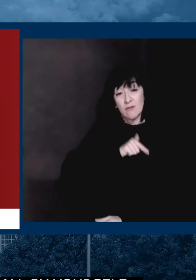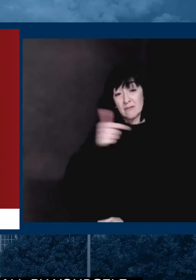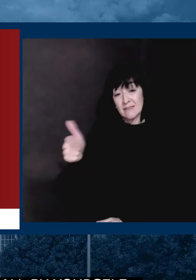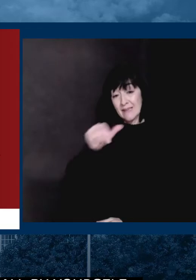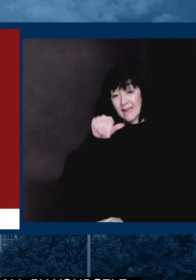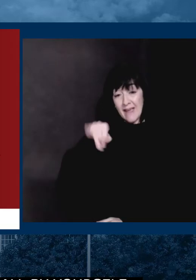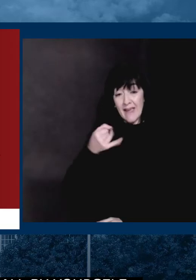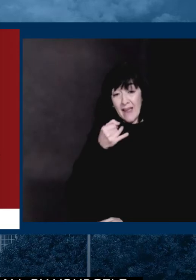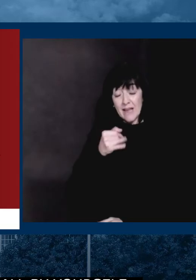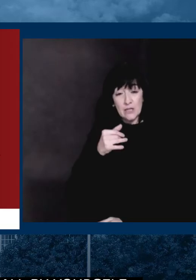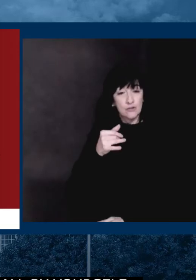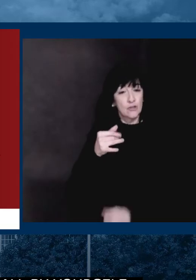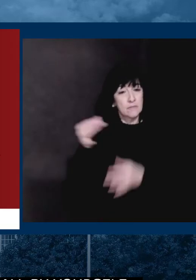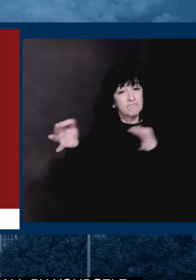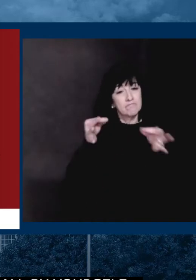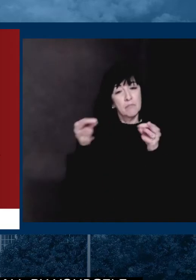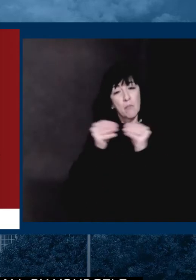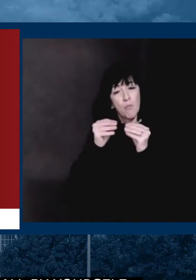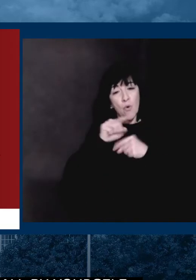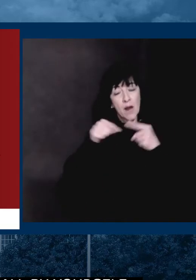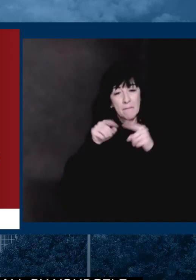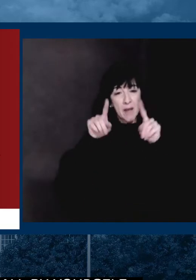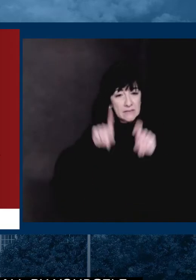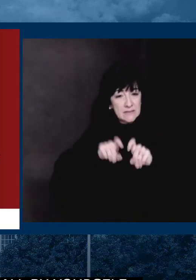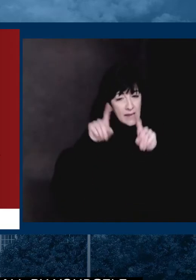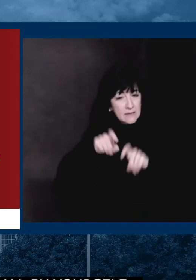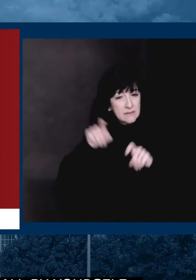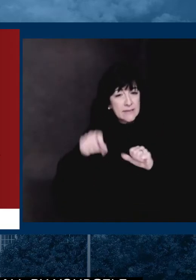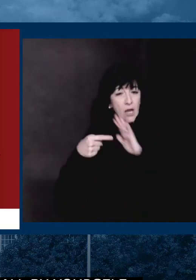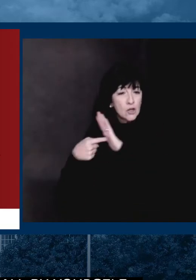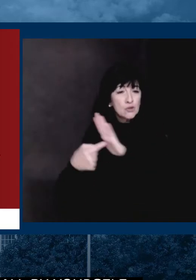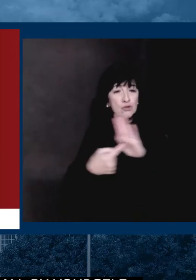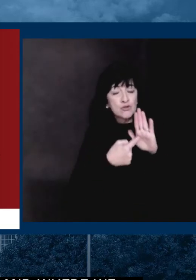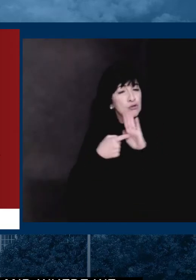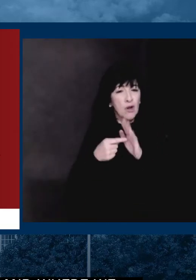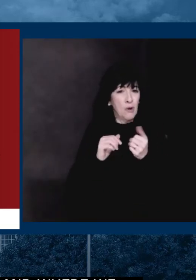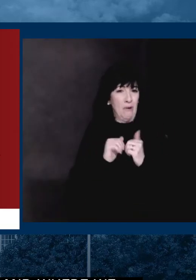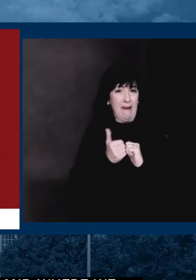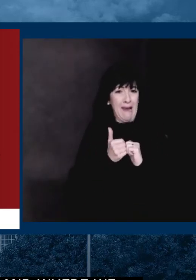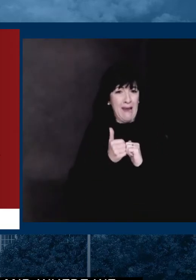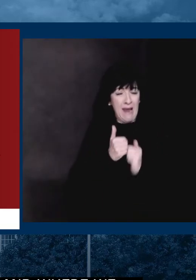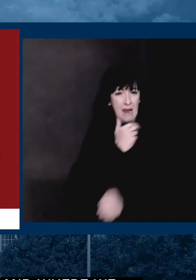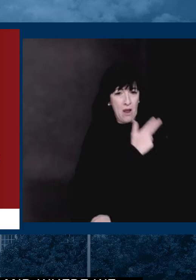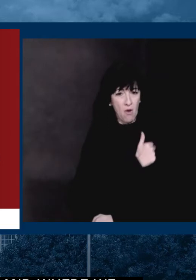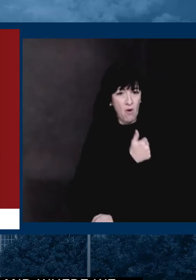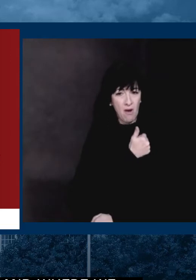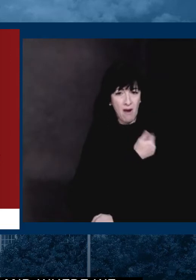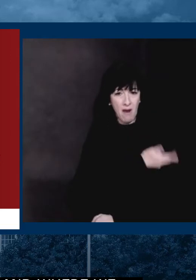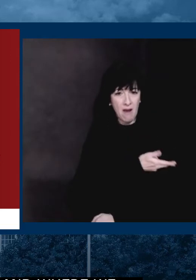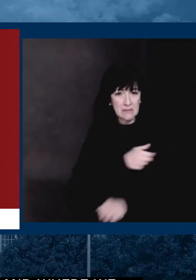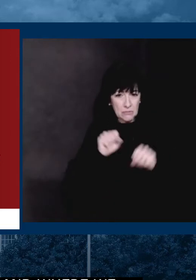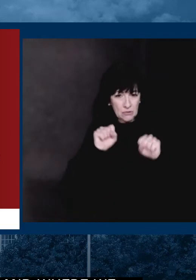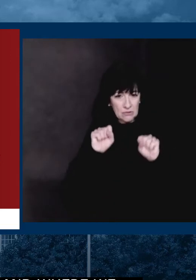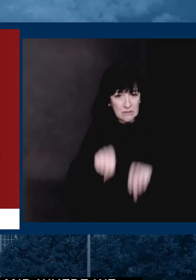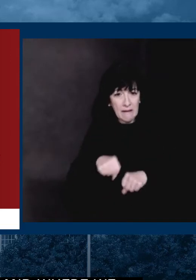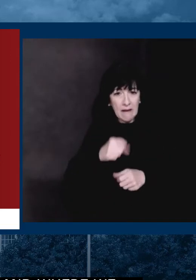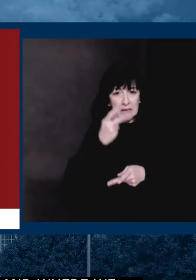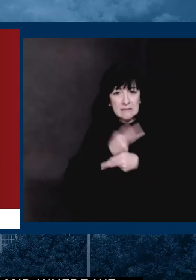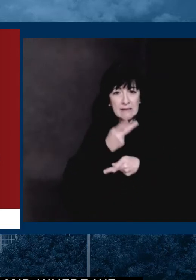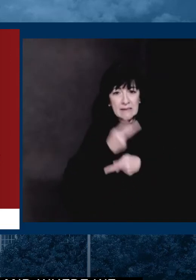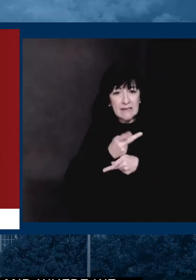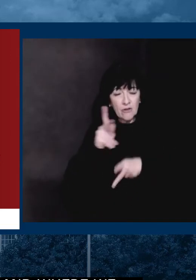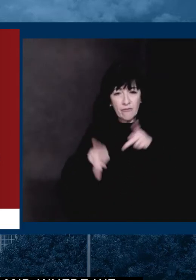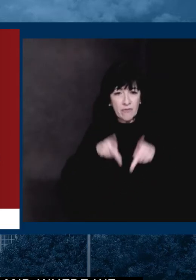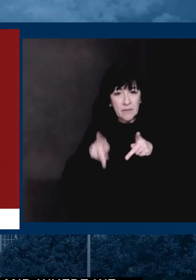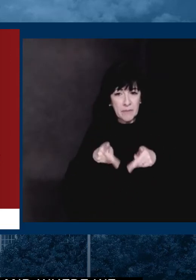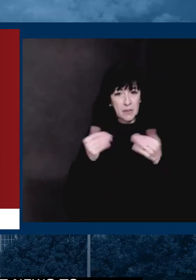news to demonstrate graphically how hospitals are managing their census, and we're answering